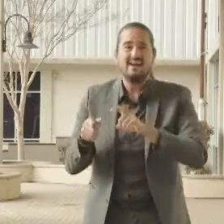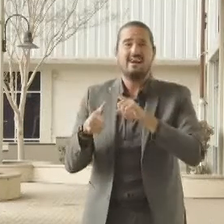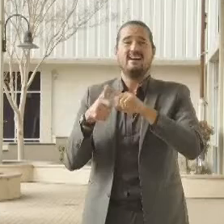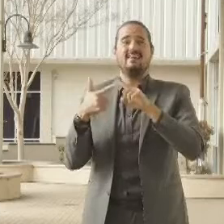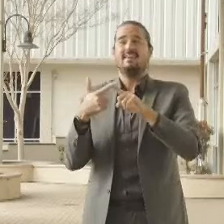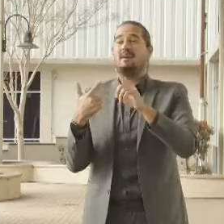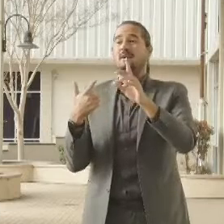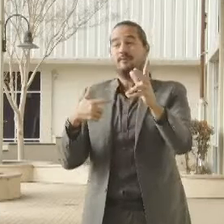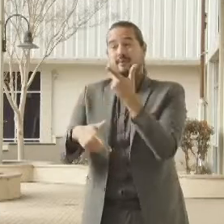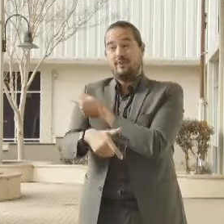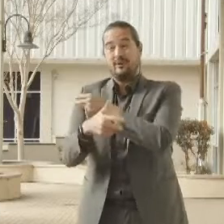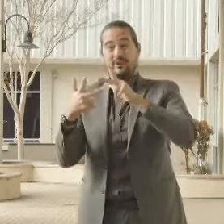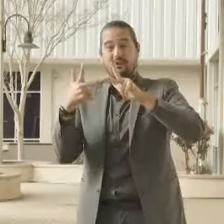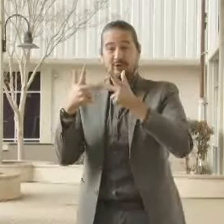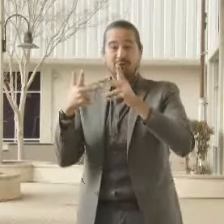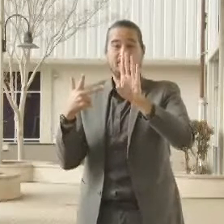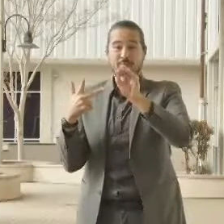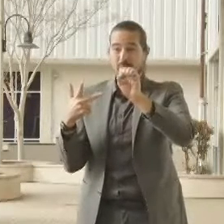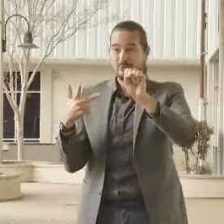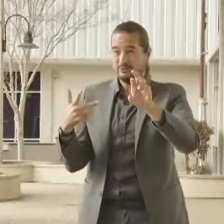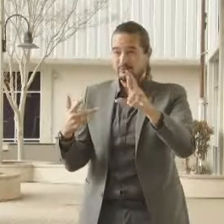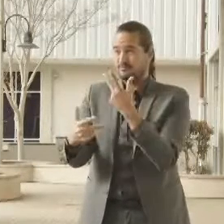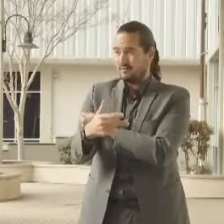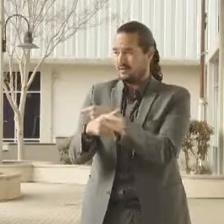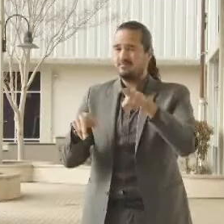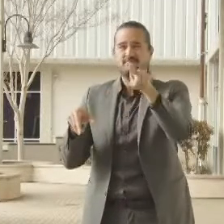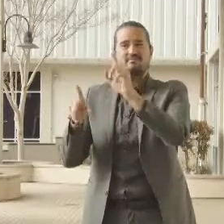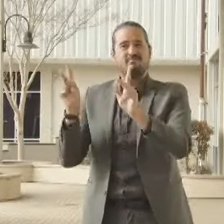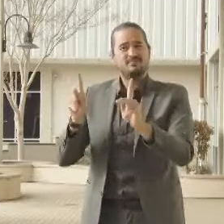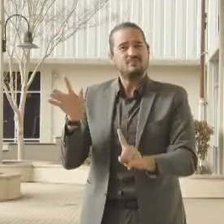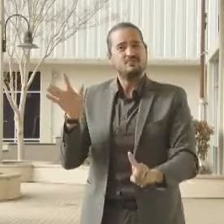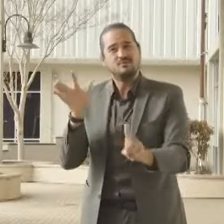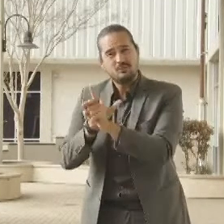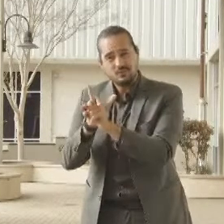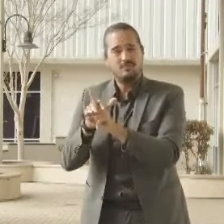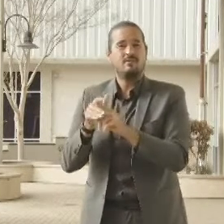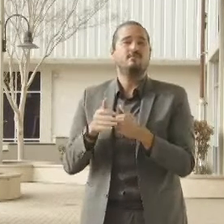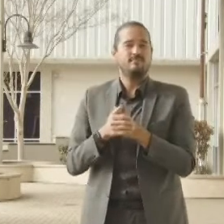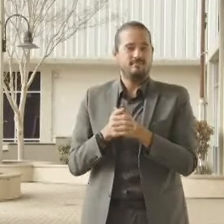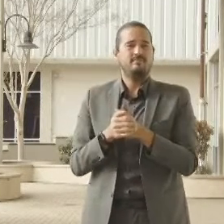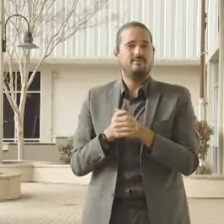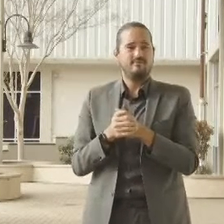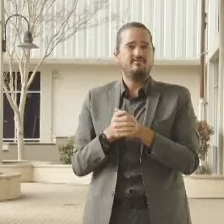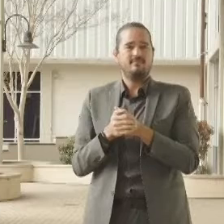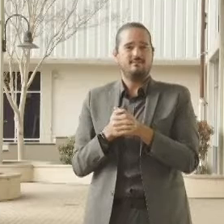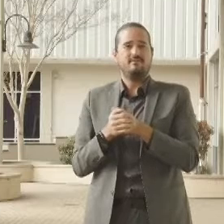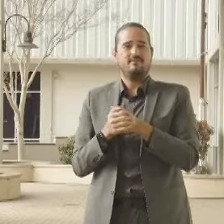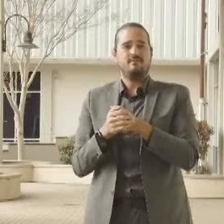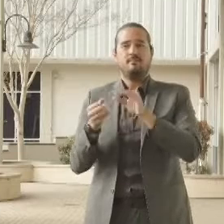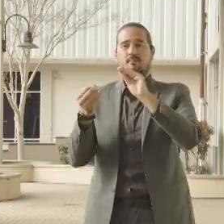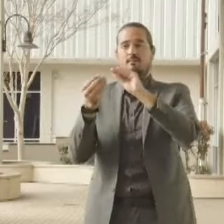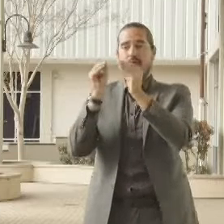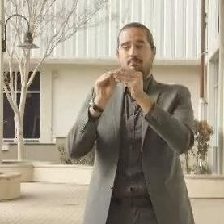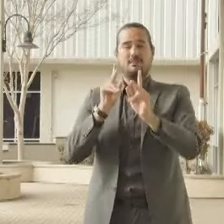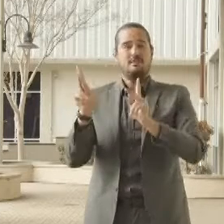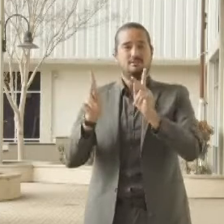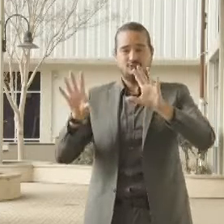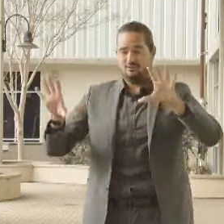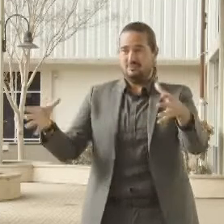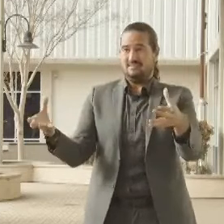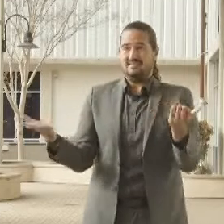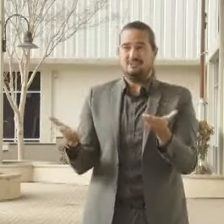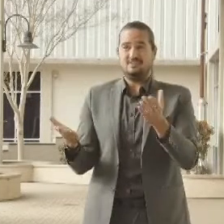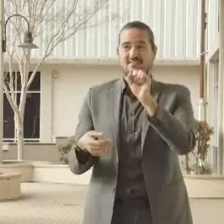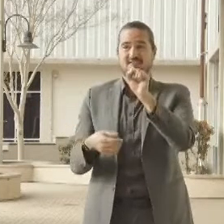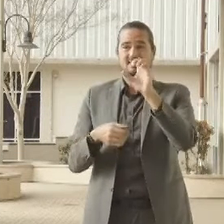83.5% of everyone living in our county is vaccinated. So that's not just the eligibles, that's